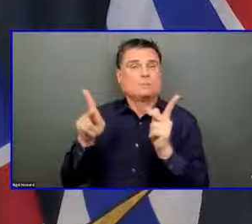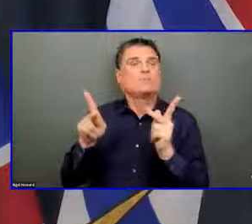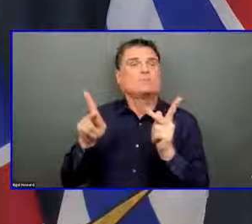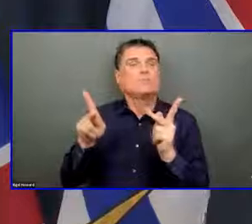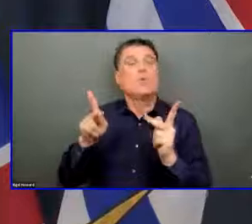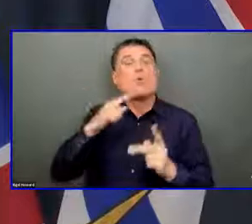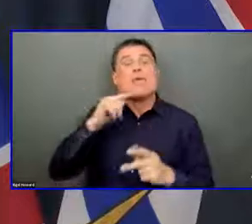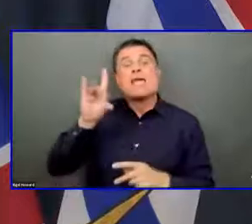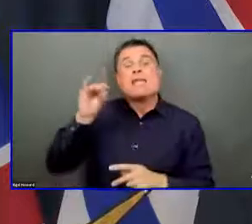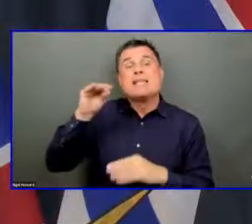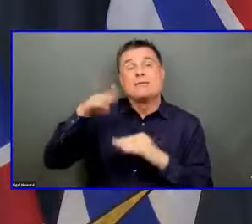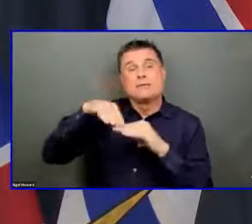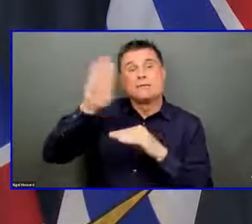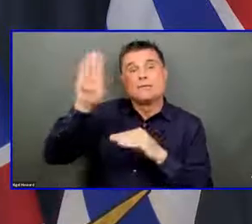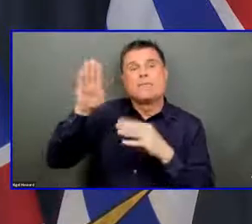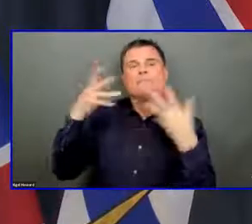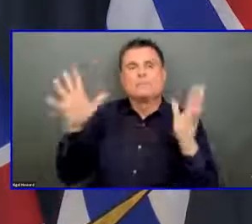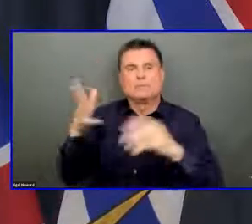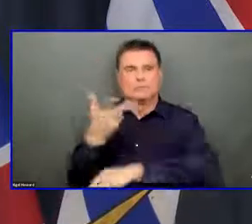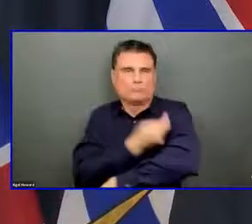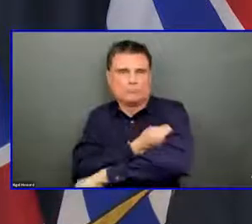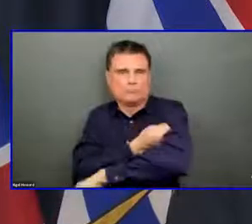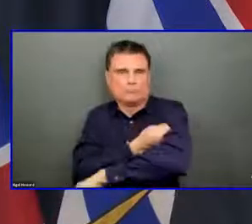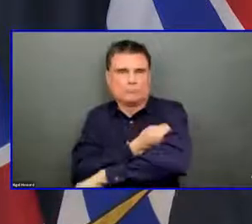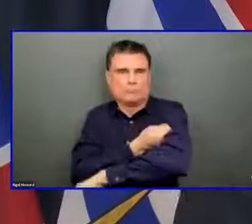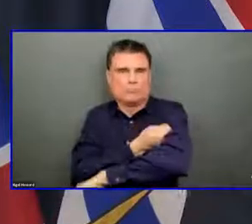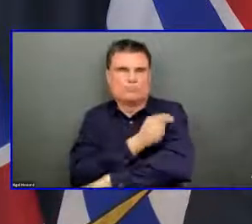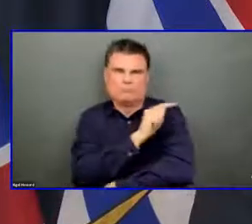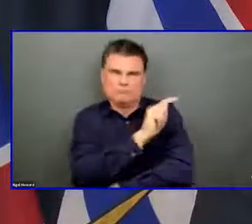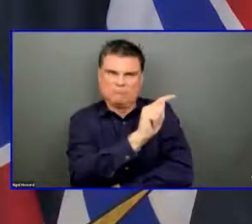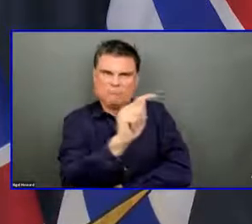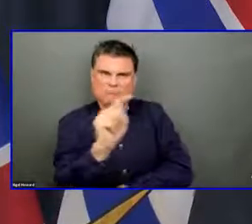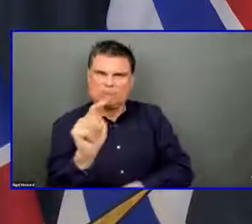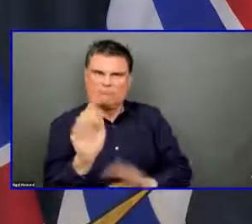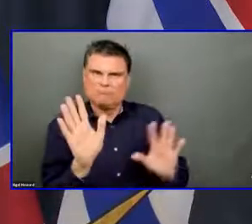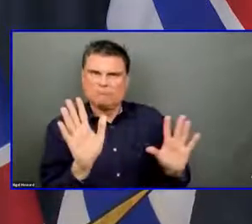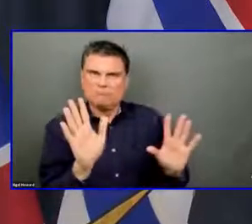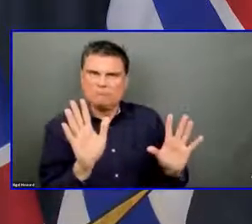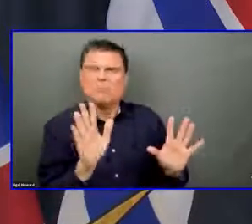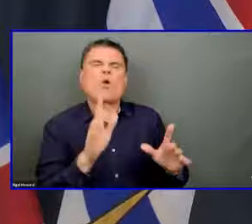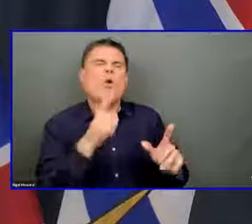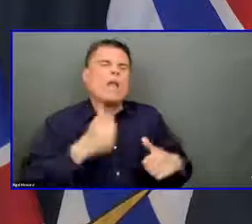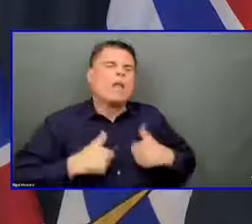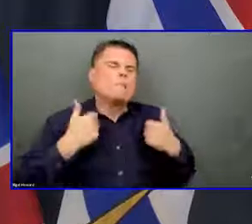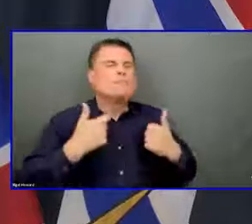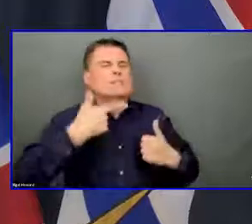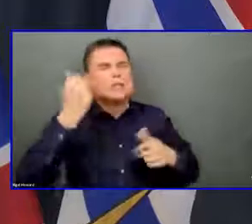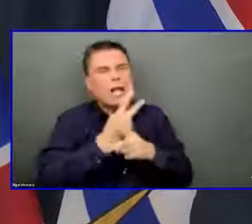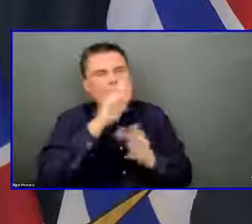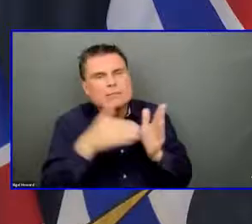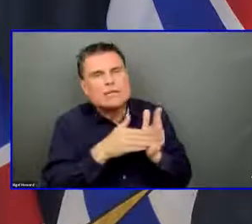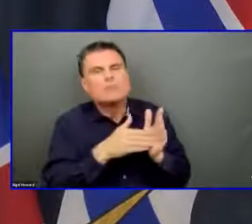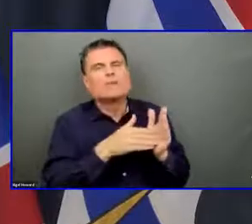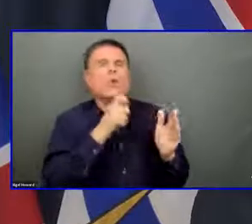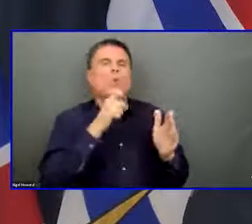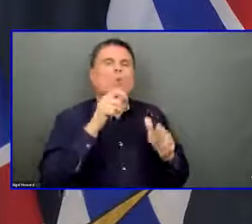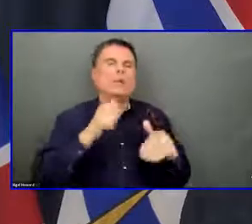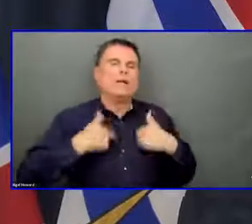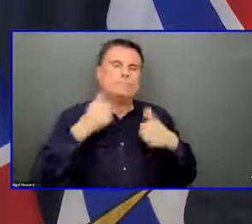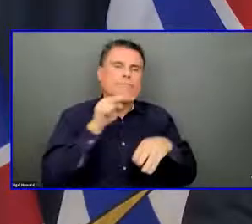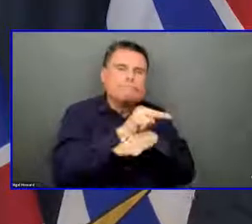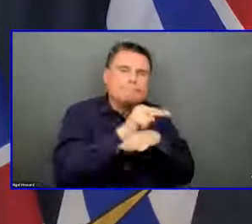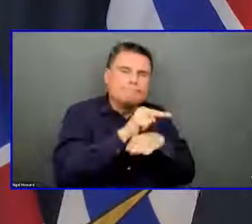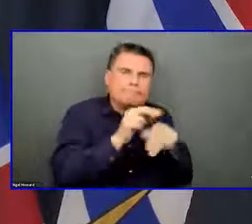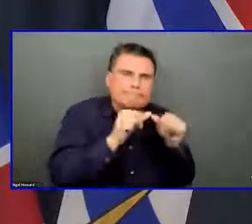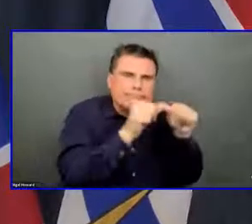and people receiving long-term home support. And obviously it shows the progress that has been made, progress that will be